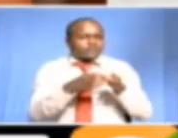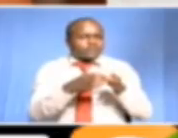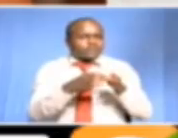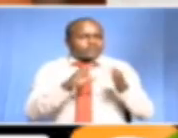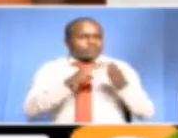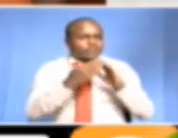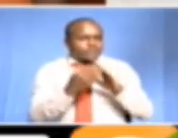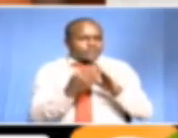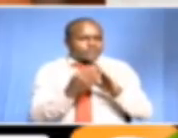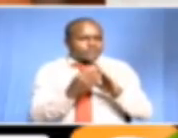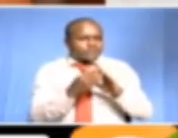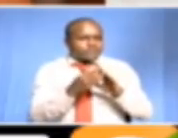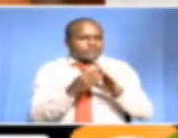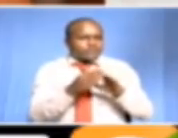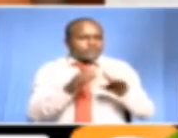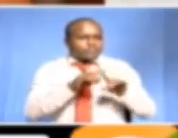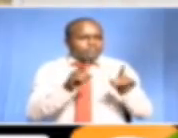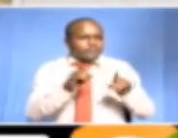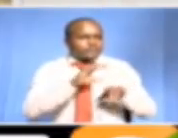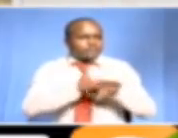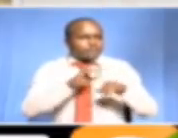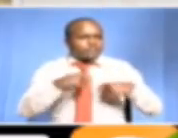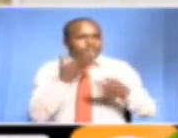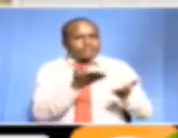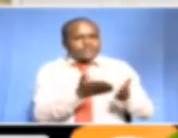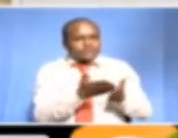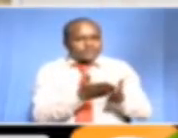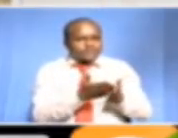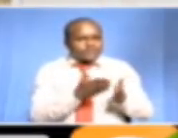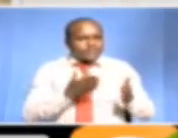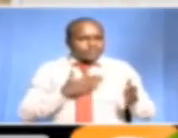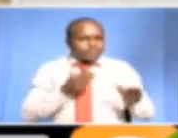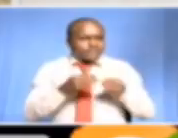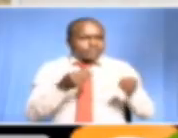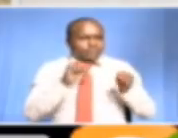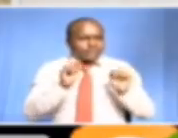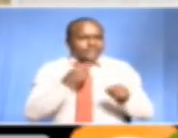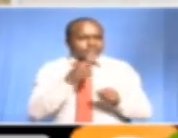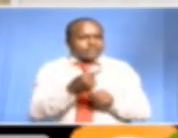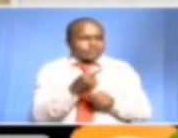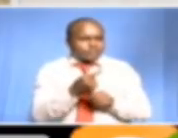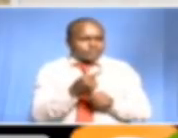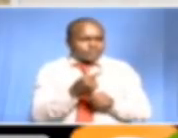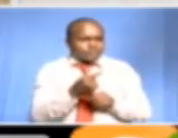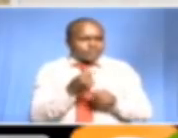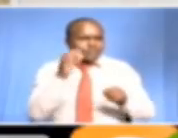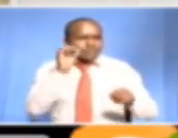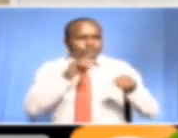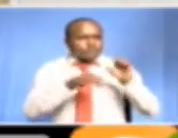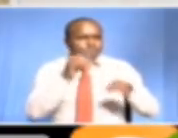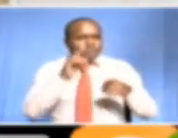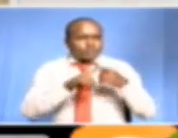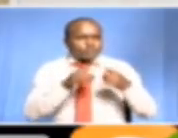command. But I found myself, that is my county. And of course, my disability, I would tell you that my disability contributed to my,